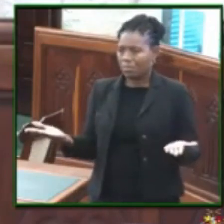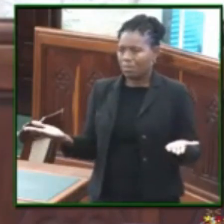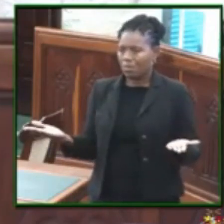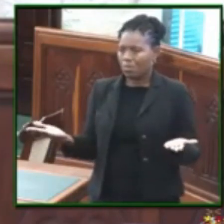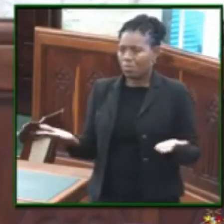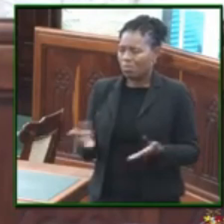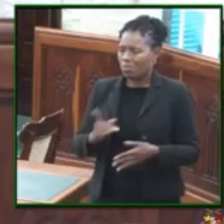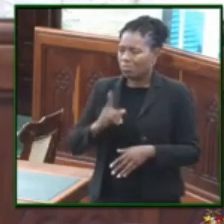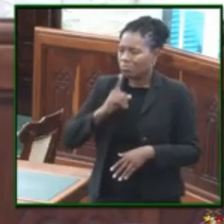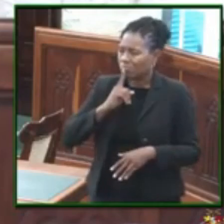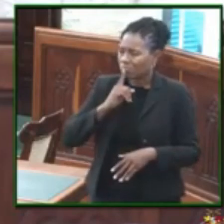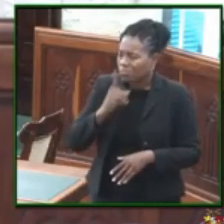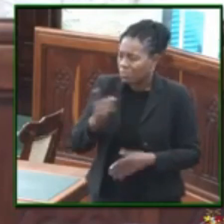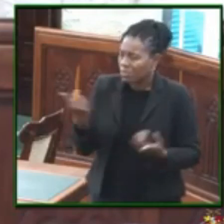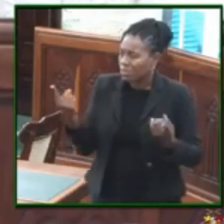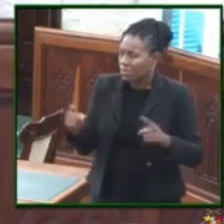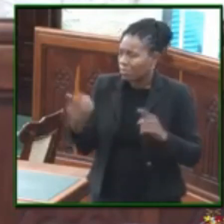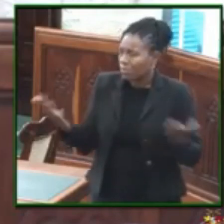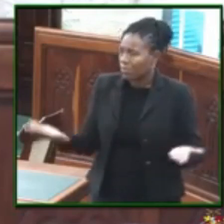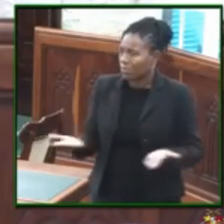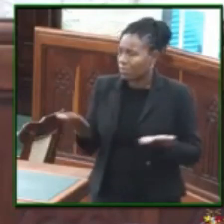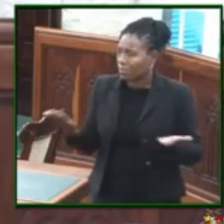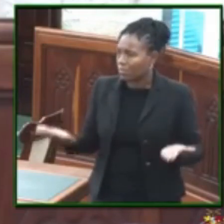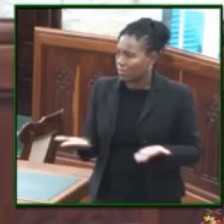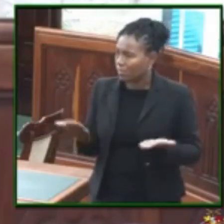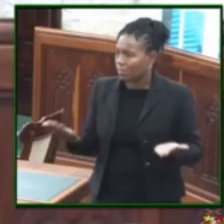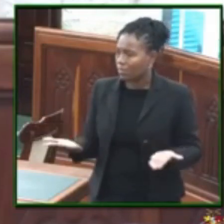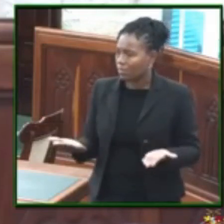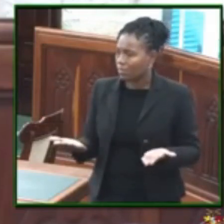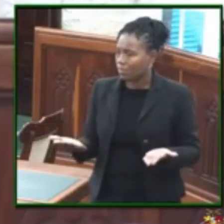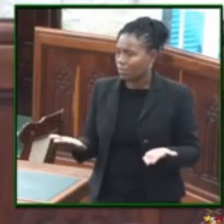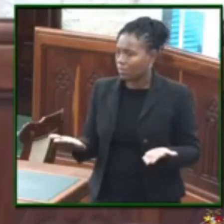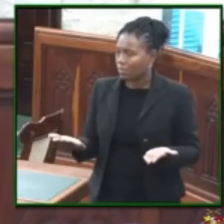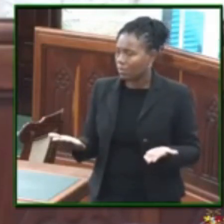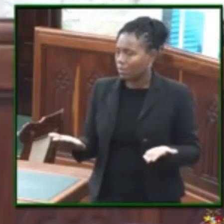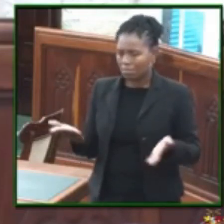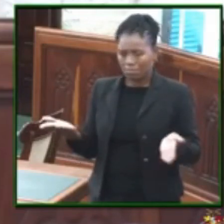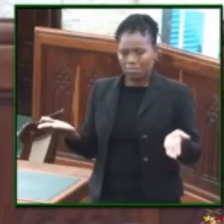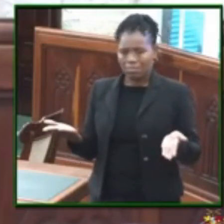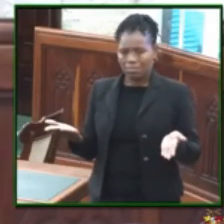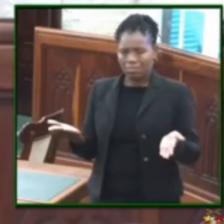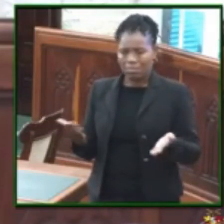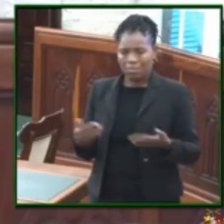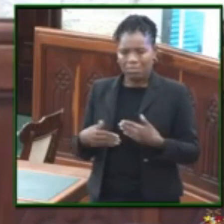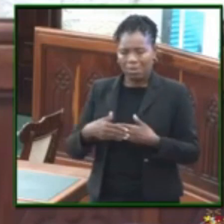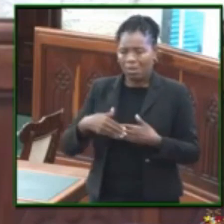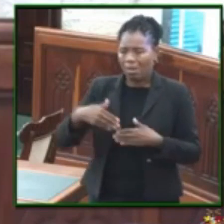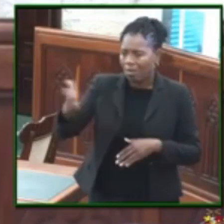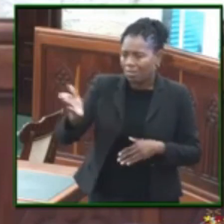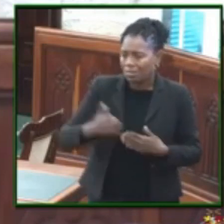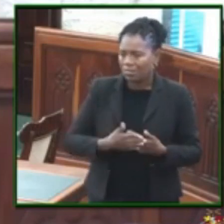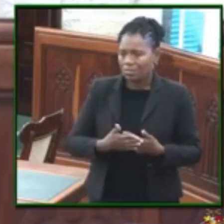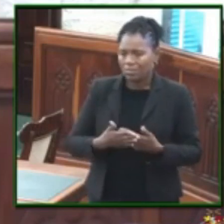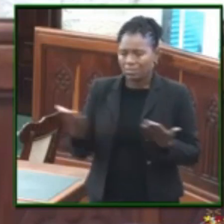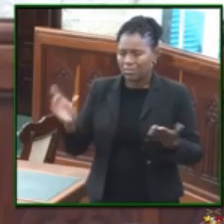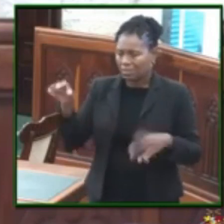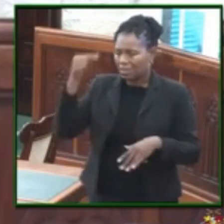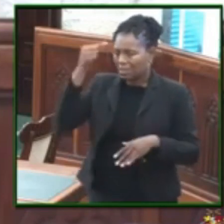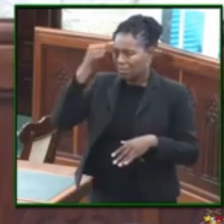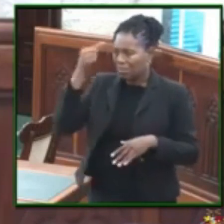What really is going on in here? And beyond here, what really is going on in this